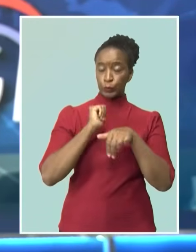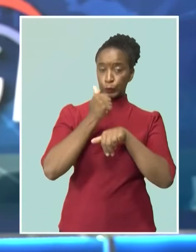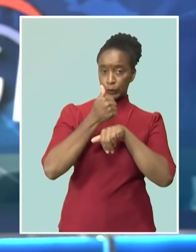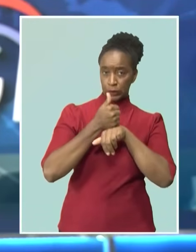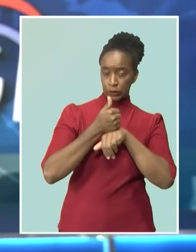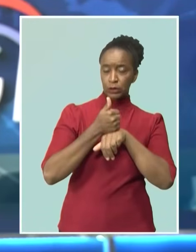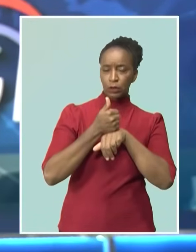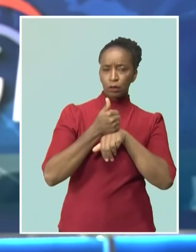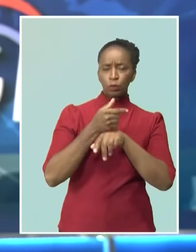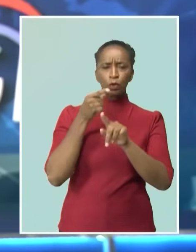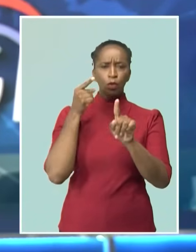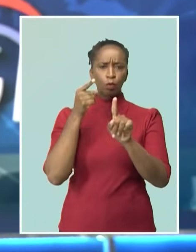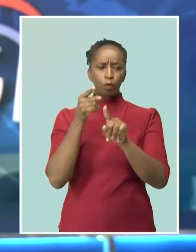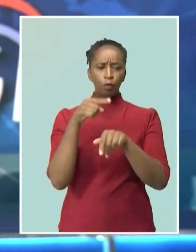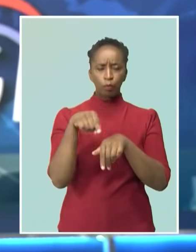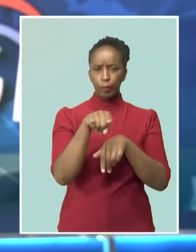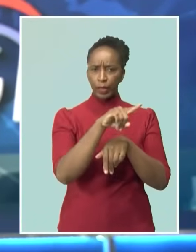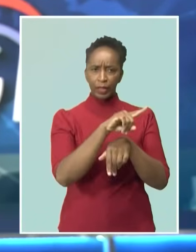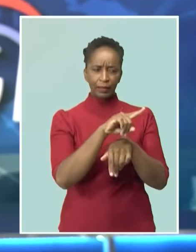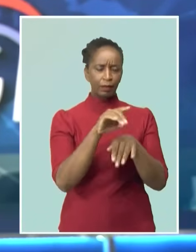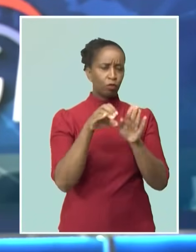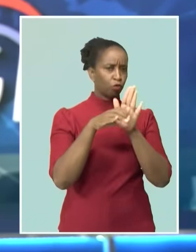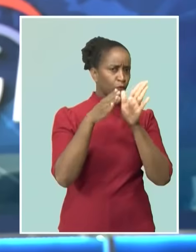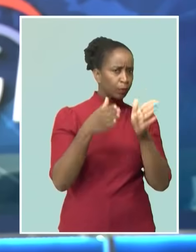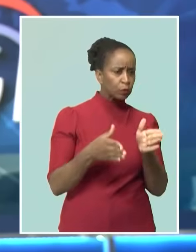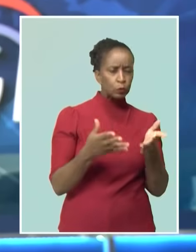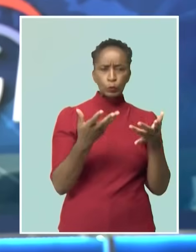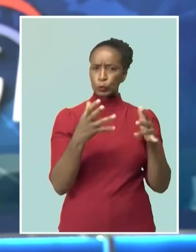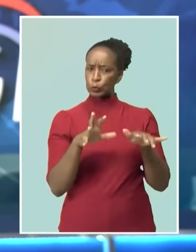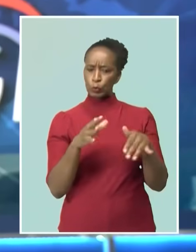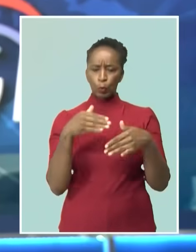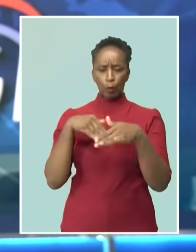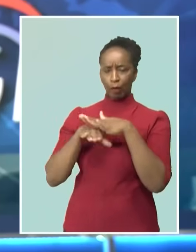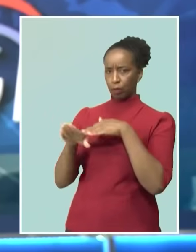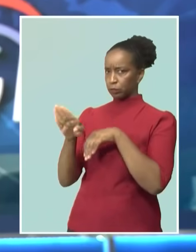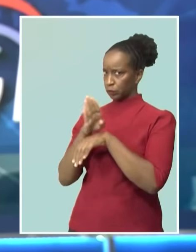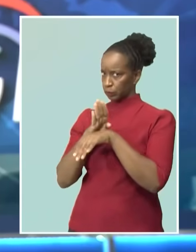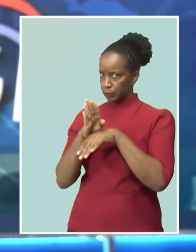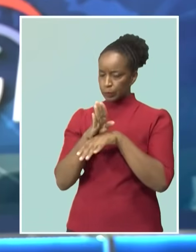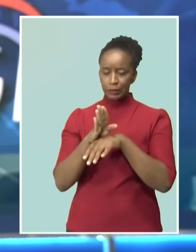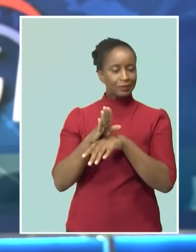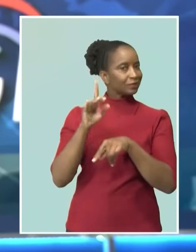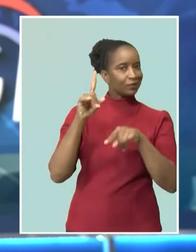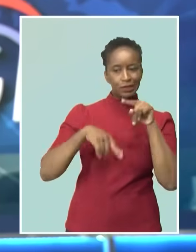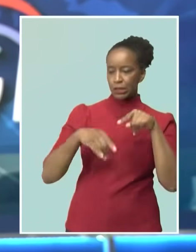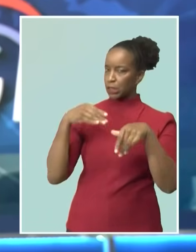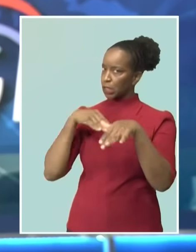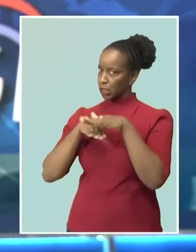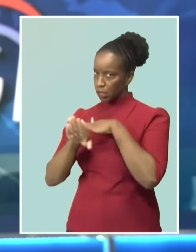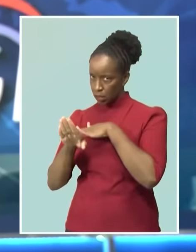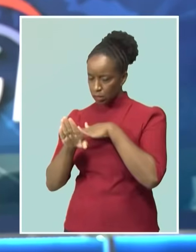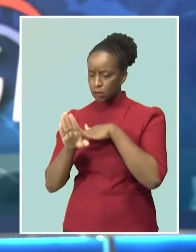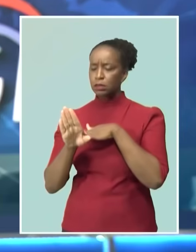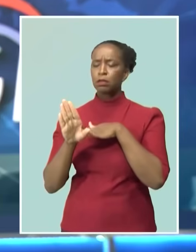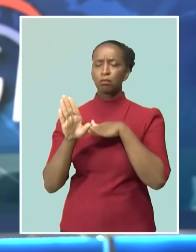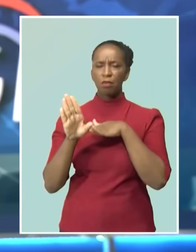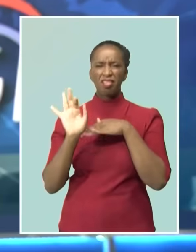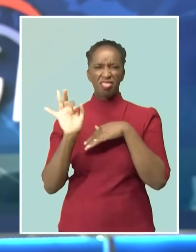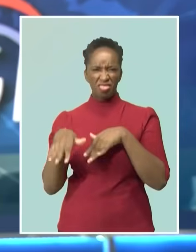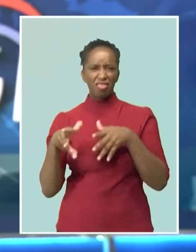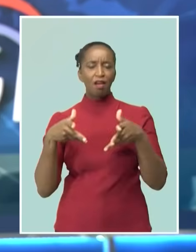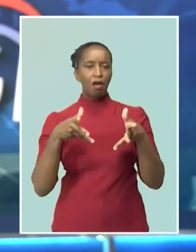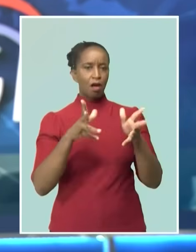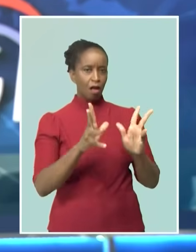unwanted persons do not sneak into Barbados under the guise of the Free Movement of CARICOM Nationals regime, which officially